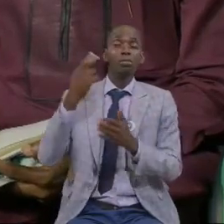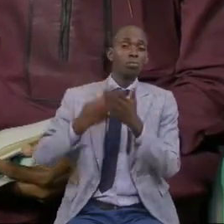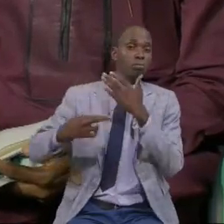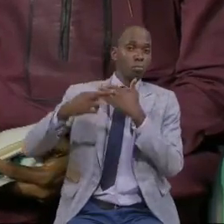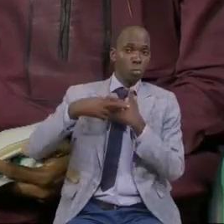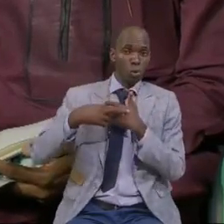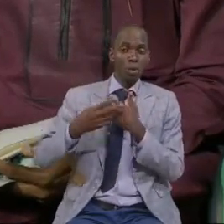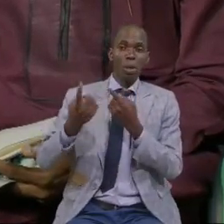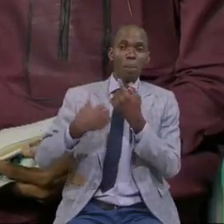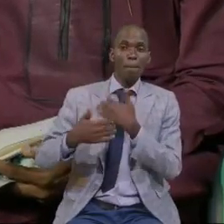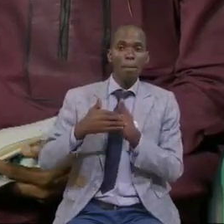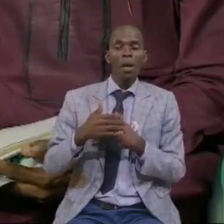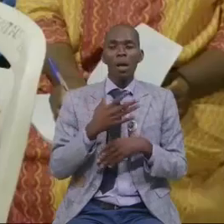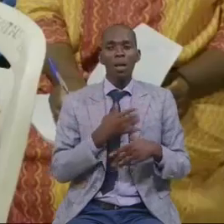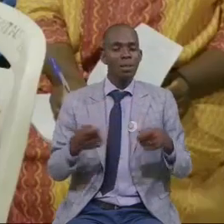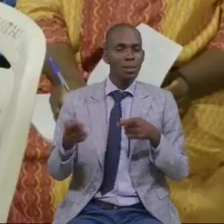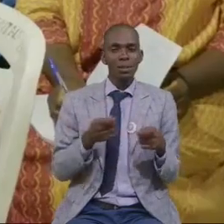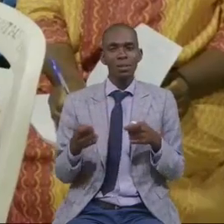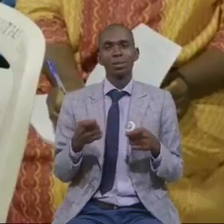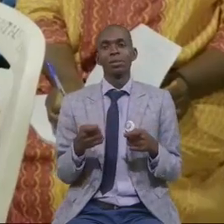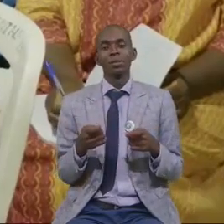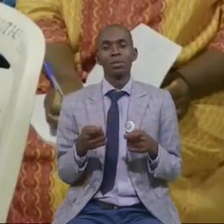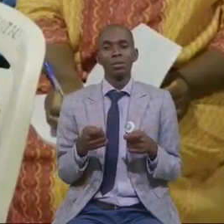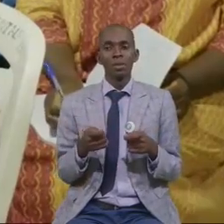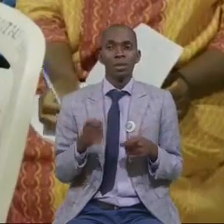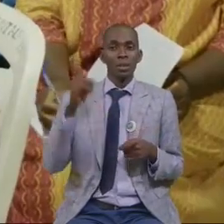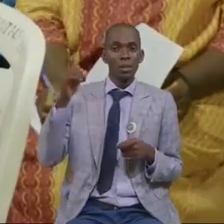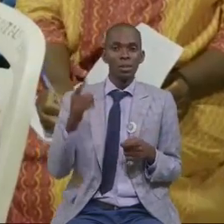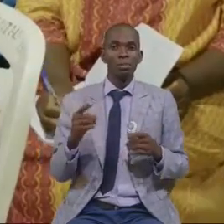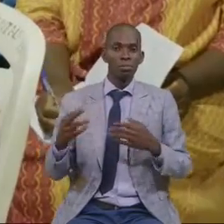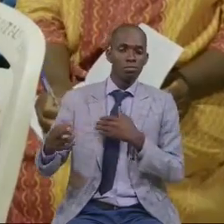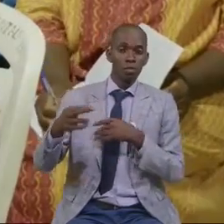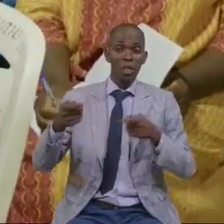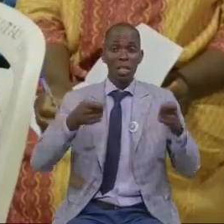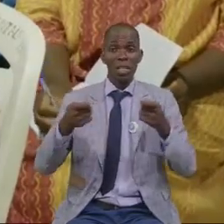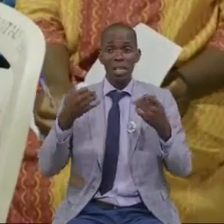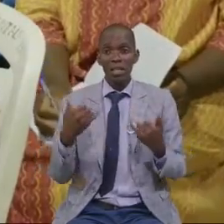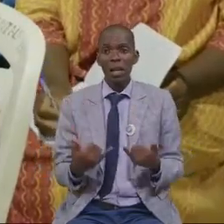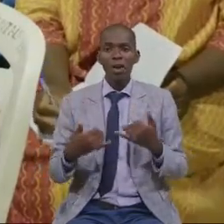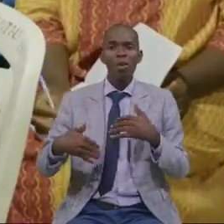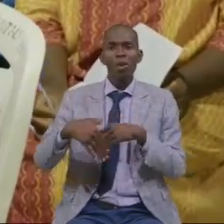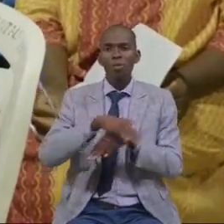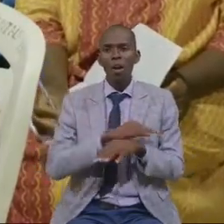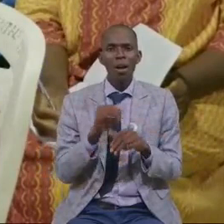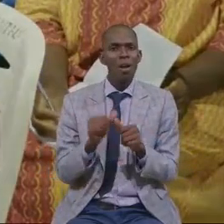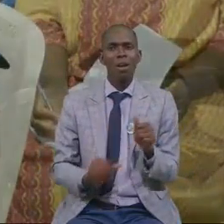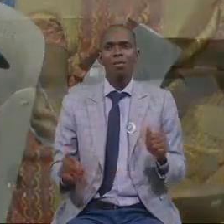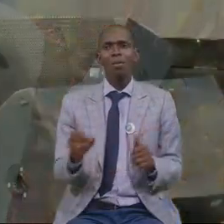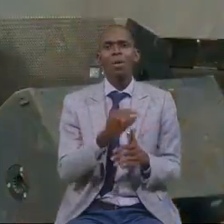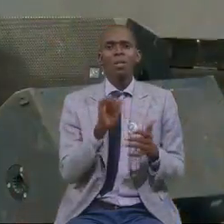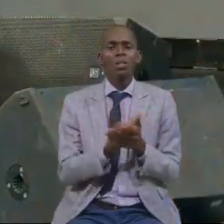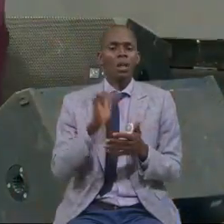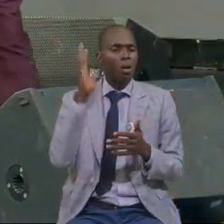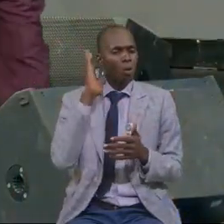every heart yielded unto him. He reigns now over everyone that will